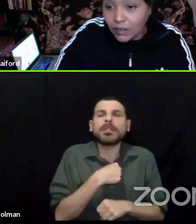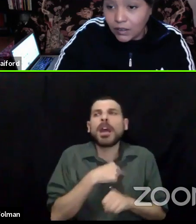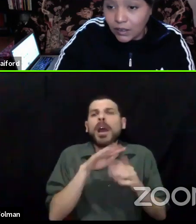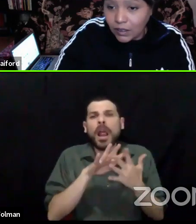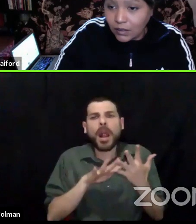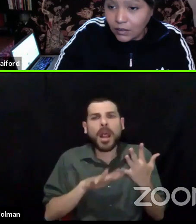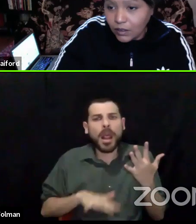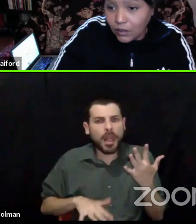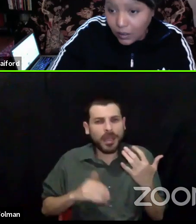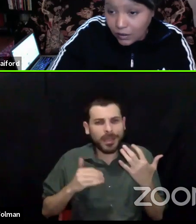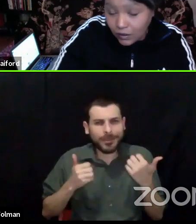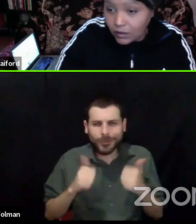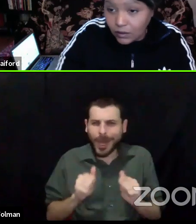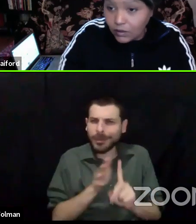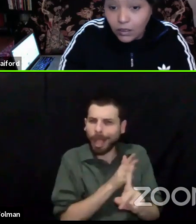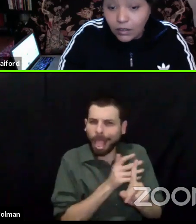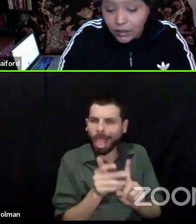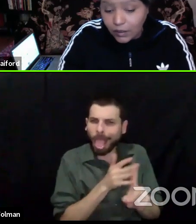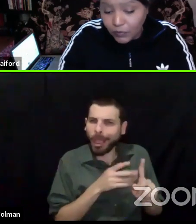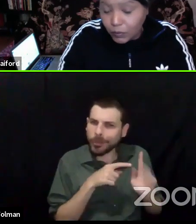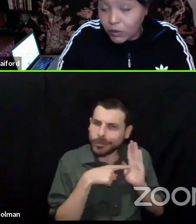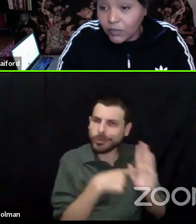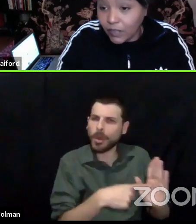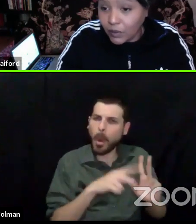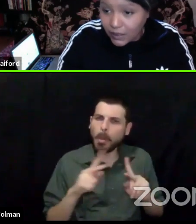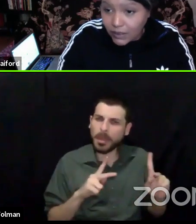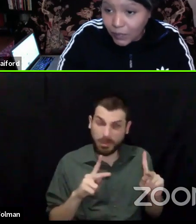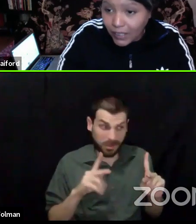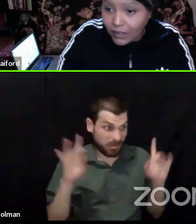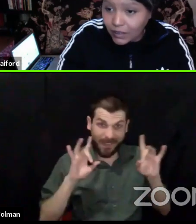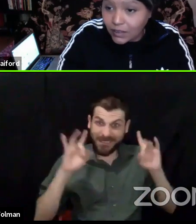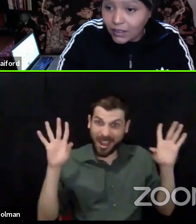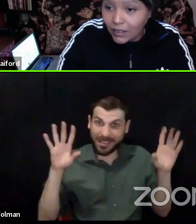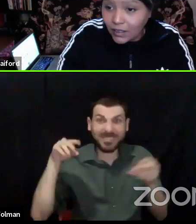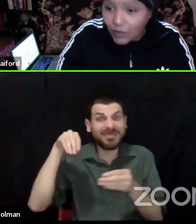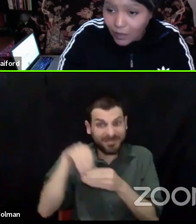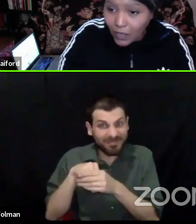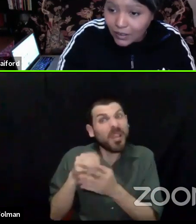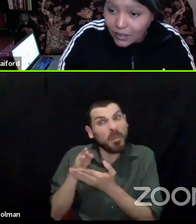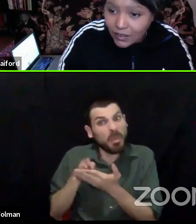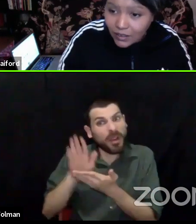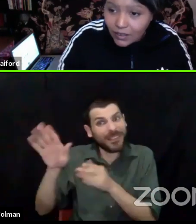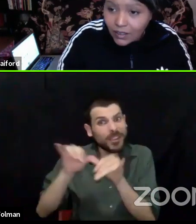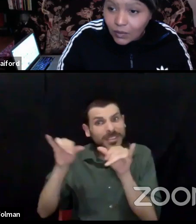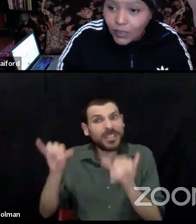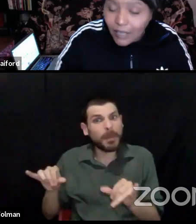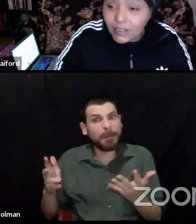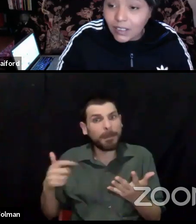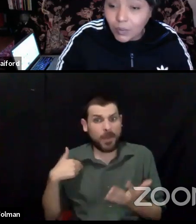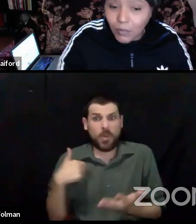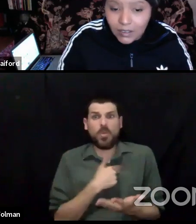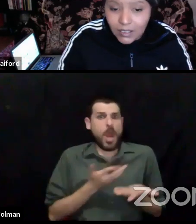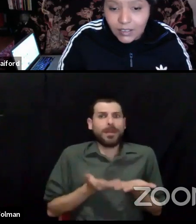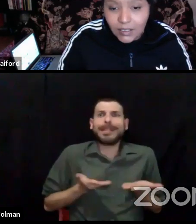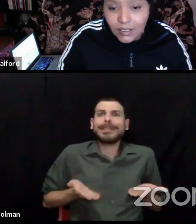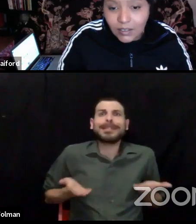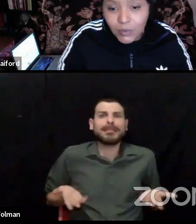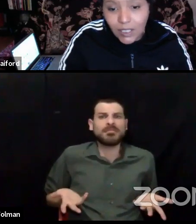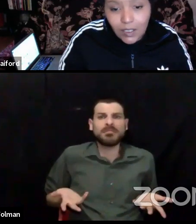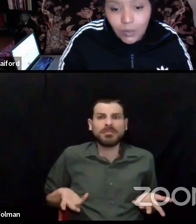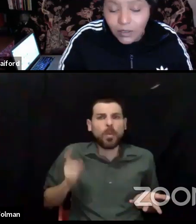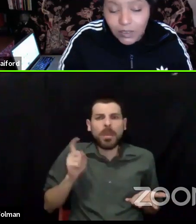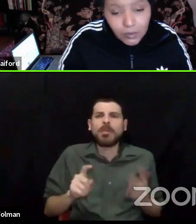is, you know, you literally have approved of it. This is maintenance. We're a commodity. Right. We have to decommoditize